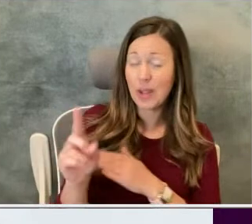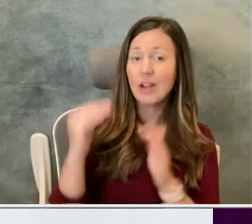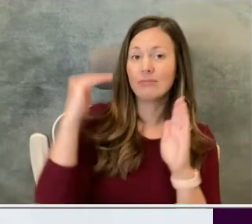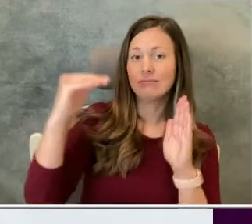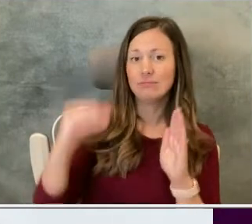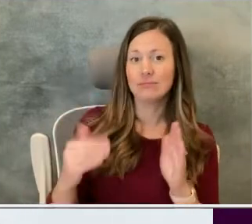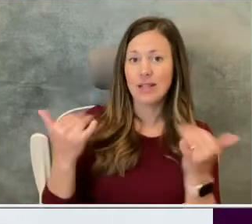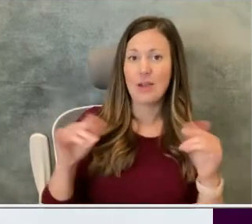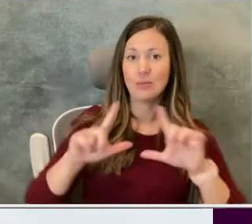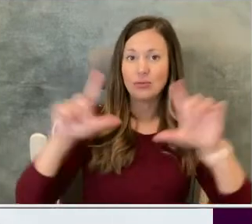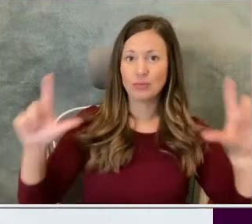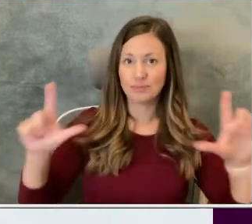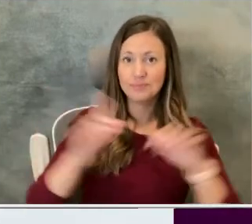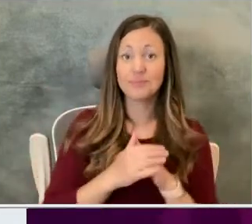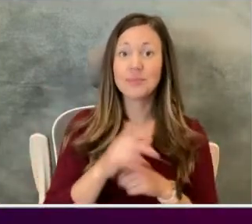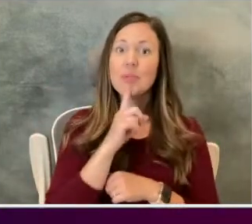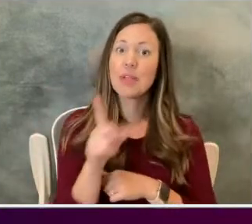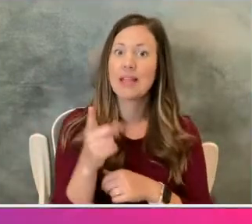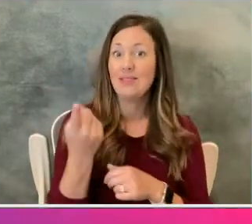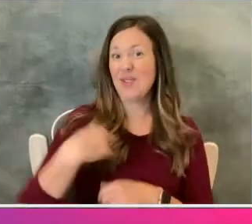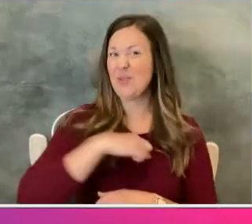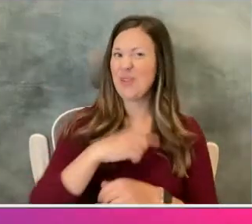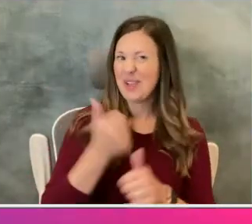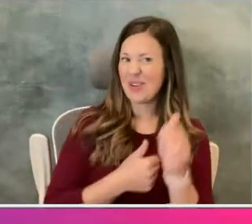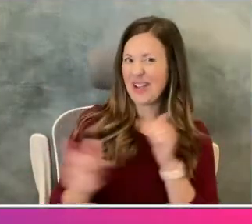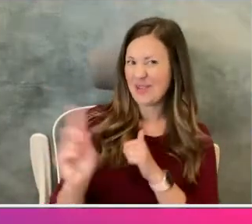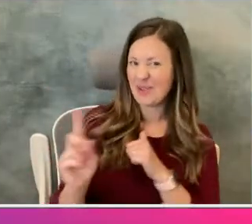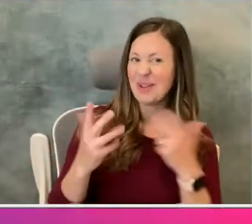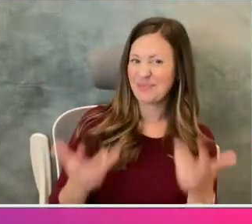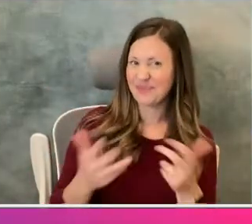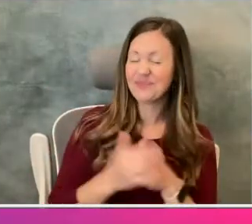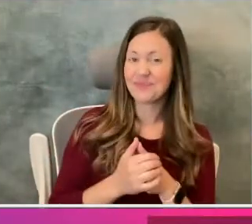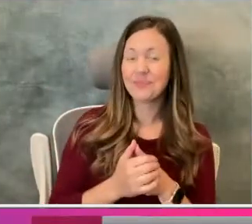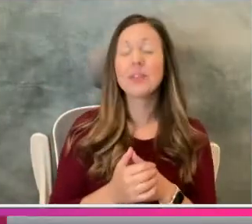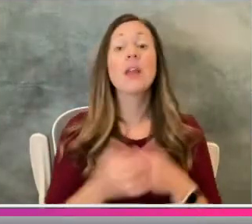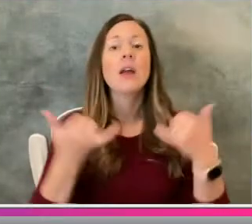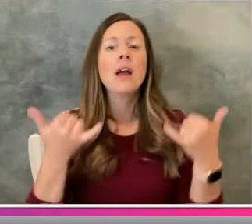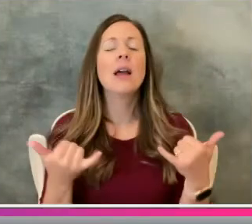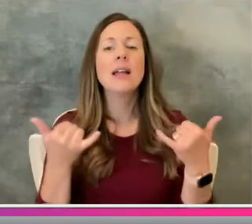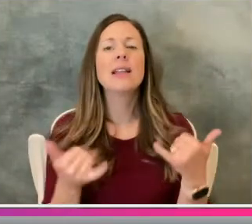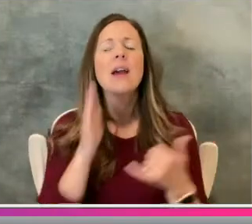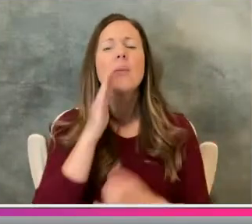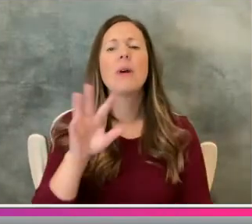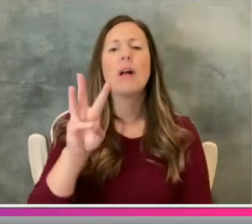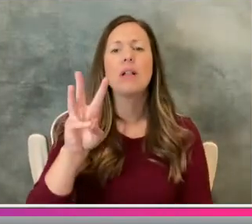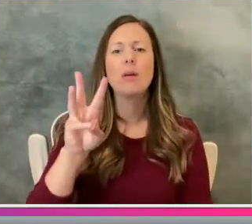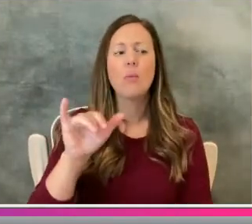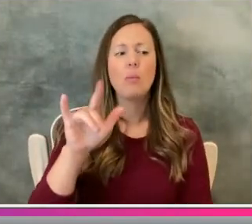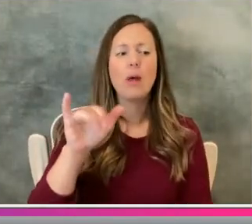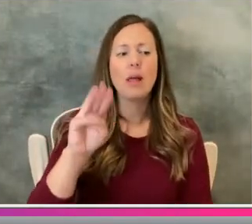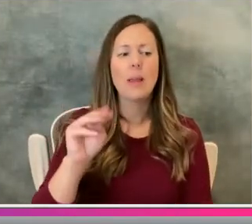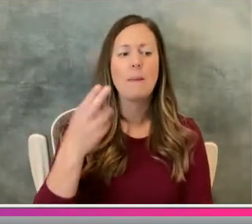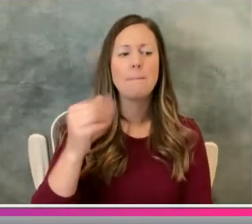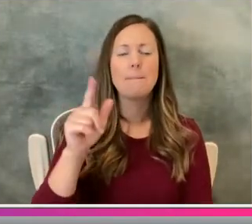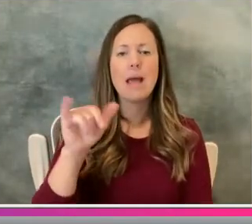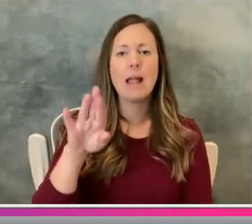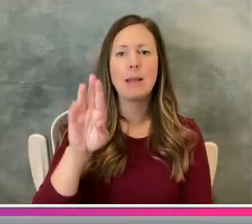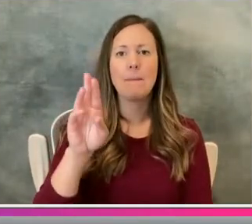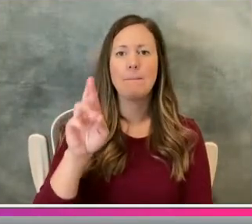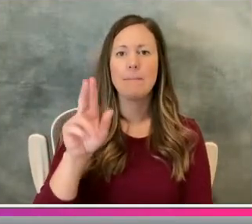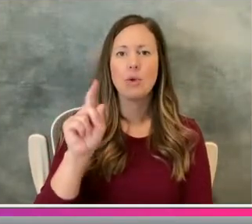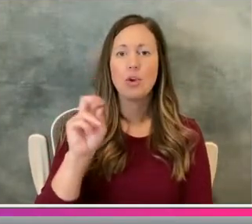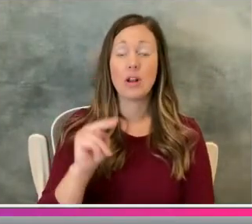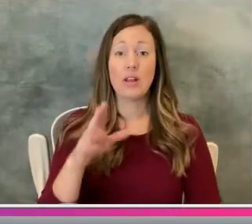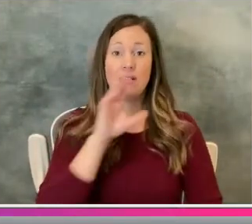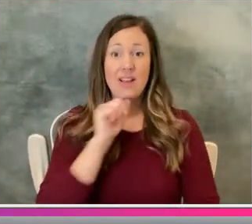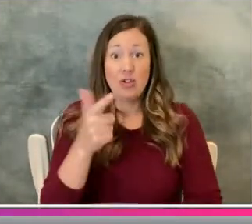screen. Basically, we're everywhere. You can always get a hold of us. Okay, now to William Halliburton. It was the 21-year-old senior year at K-State